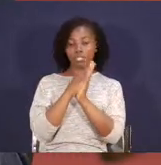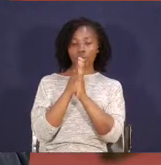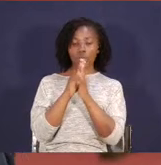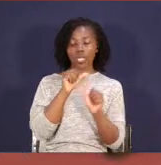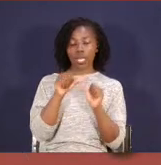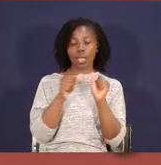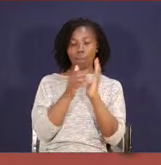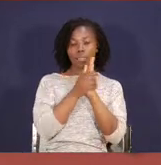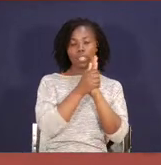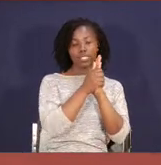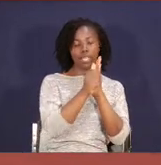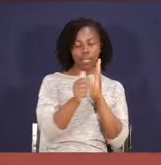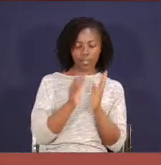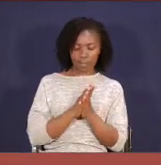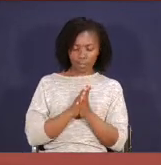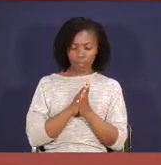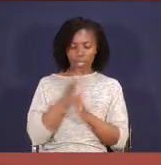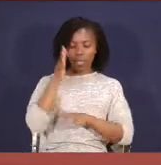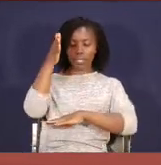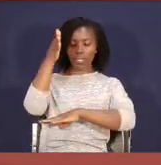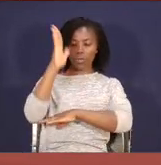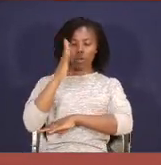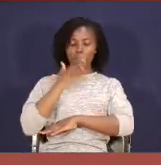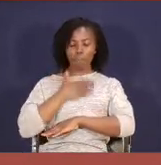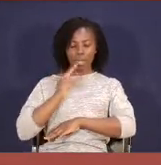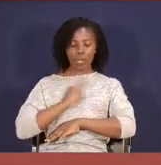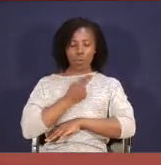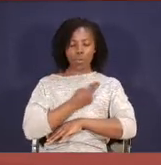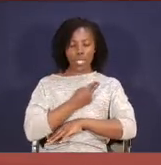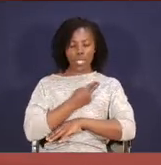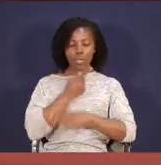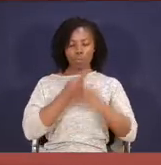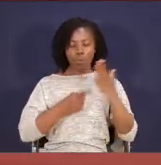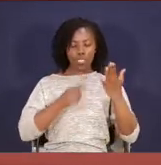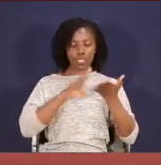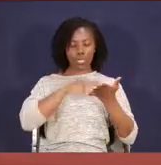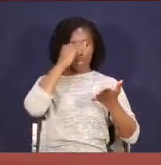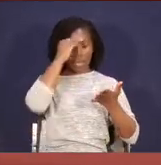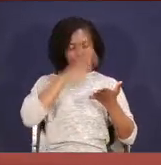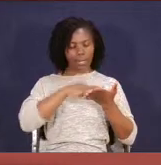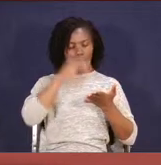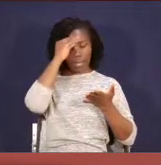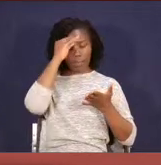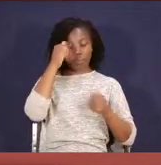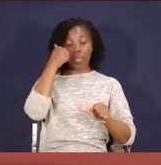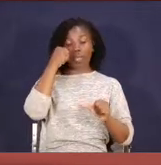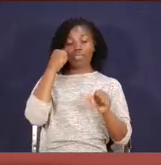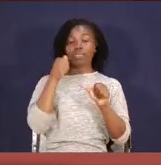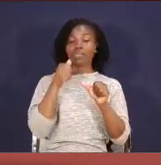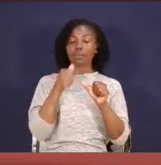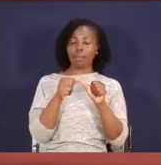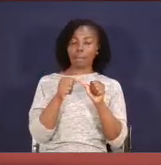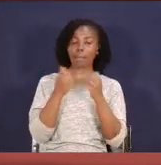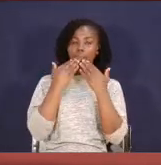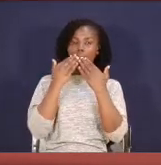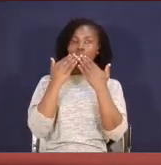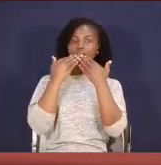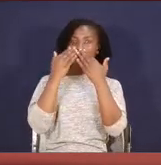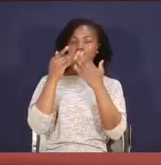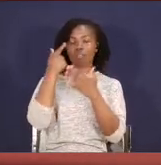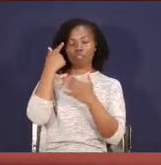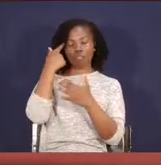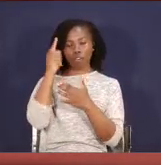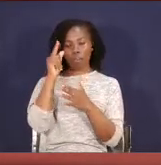talents and, my God, what we've been able to gather from there. Thank you for the reminders. And Lord, thank you for the